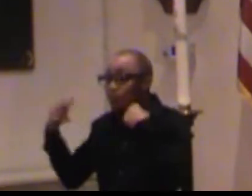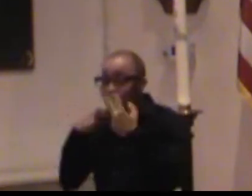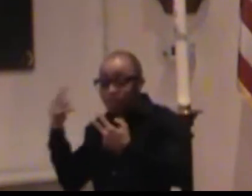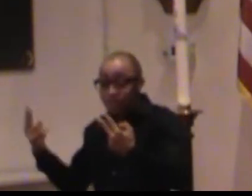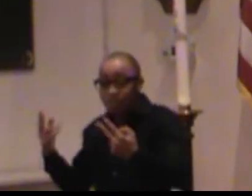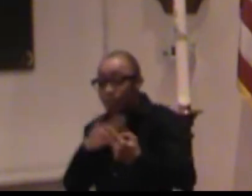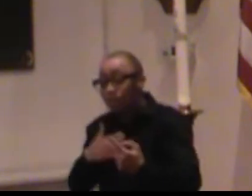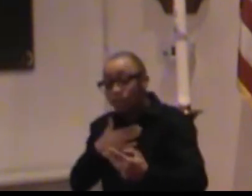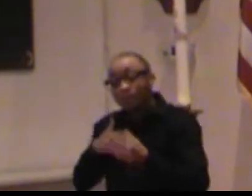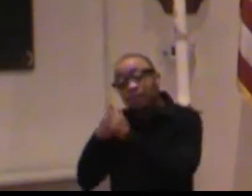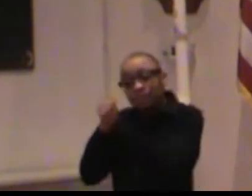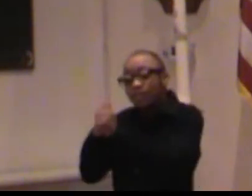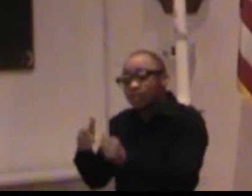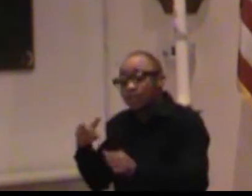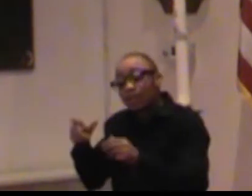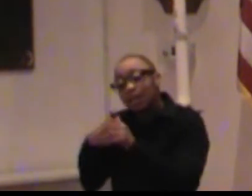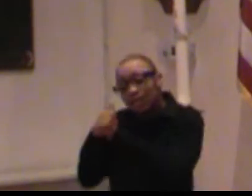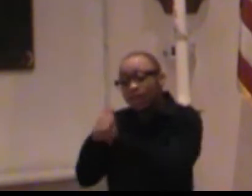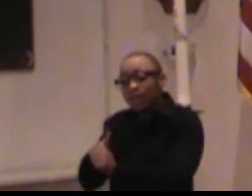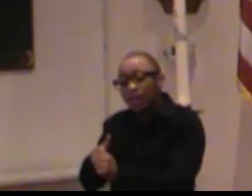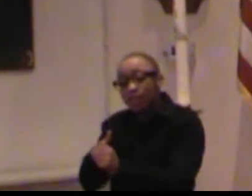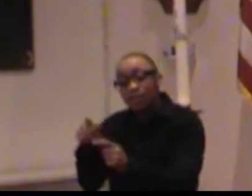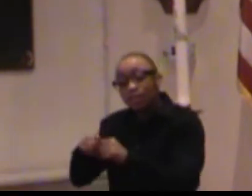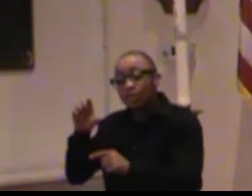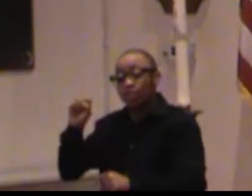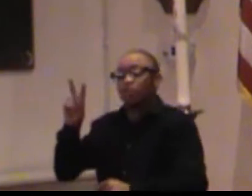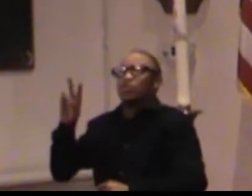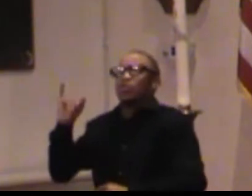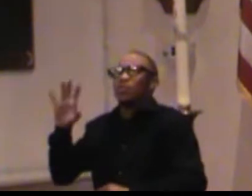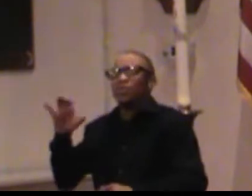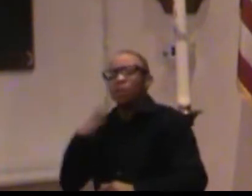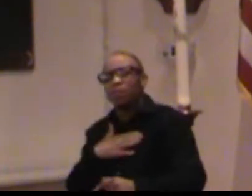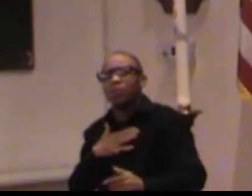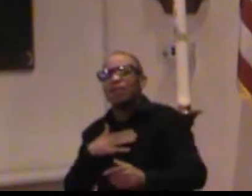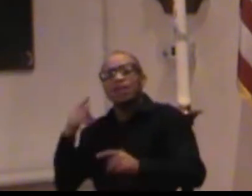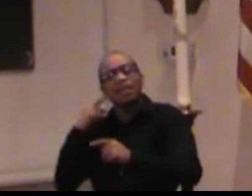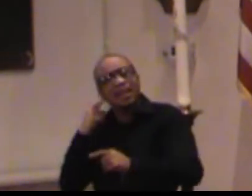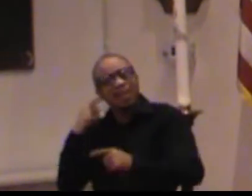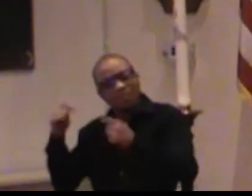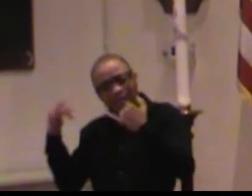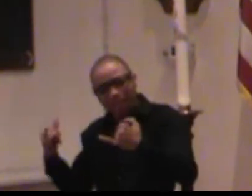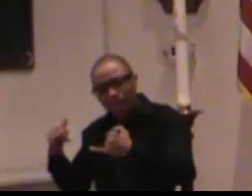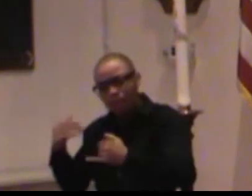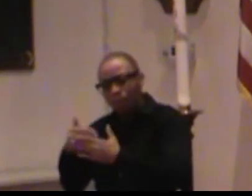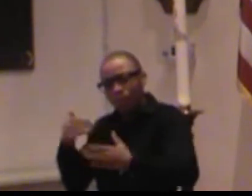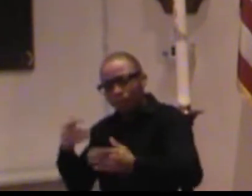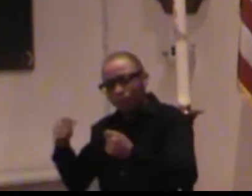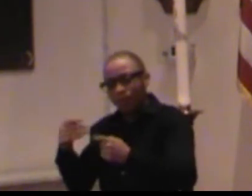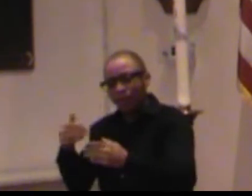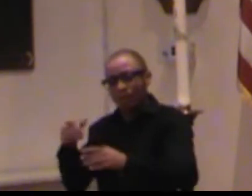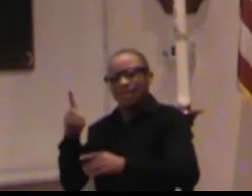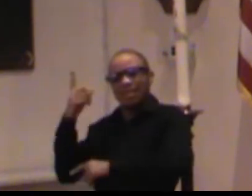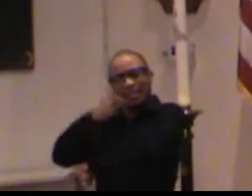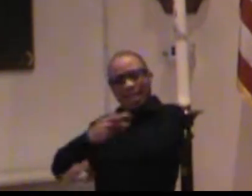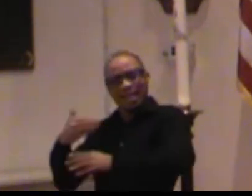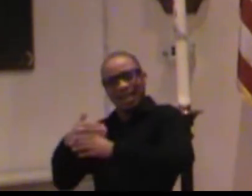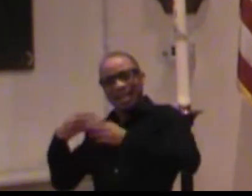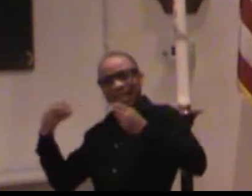before we leave this worship service. Somebody can experience that now moment before the day ends and